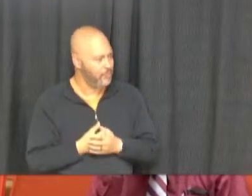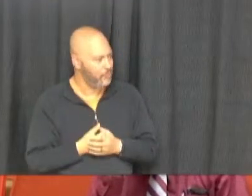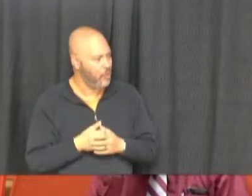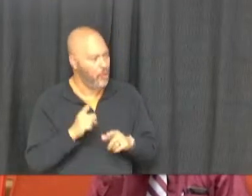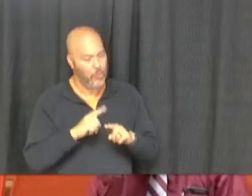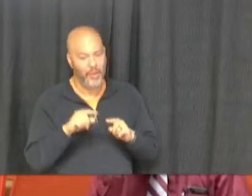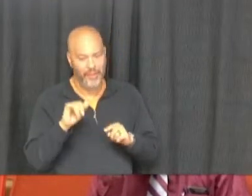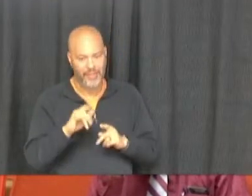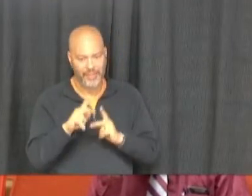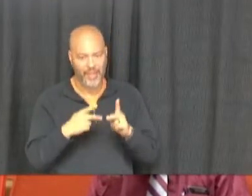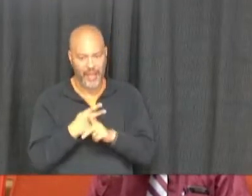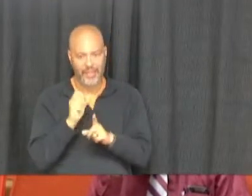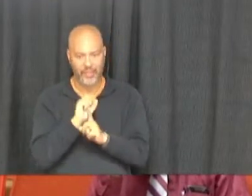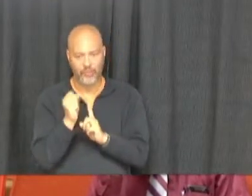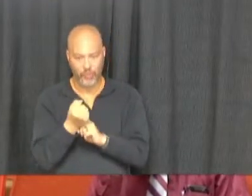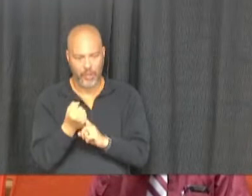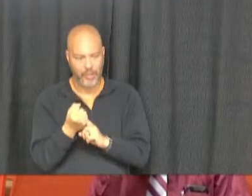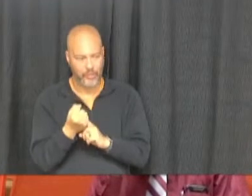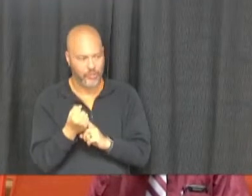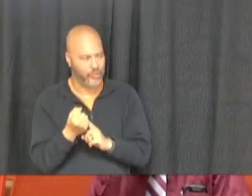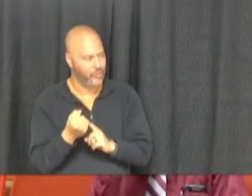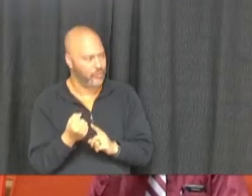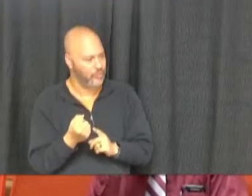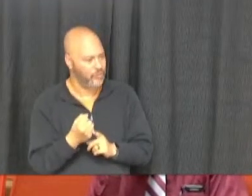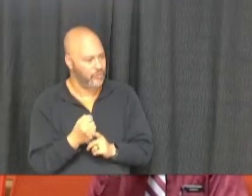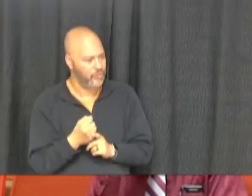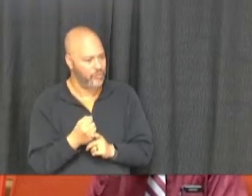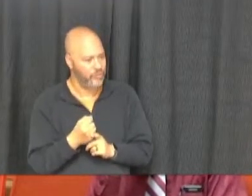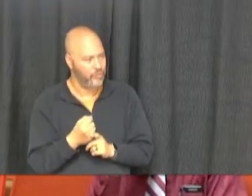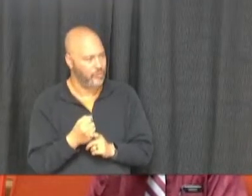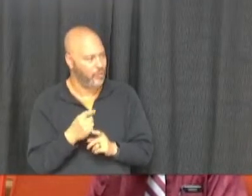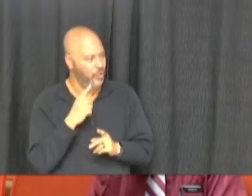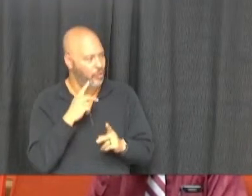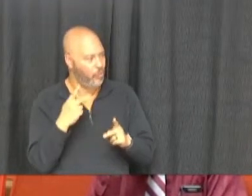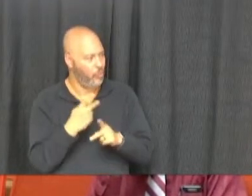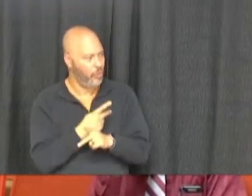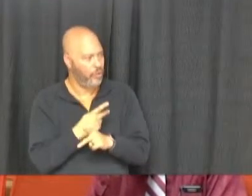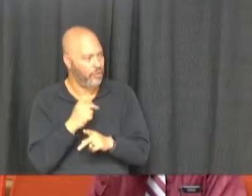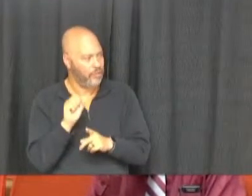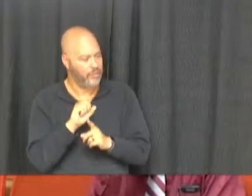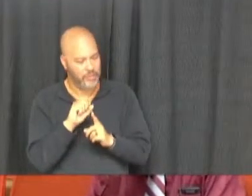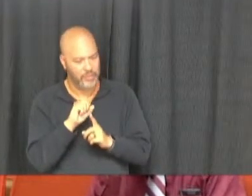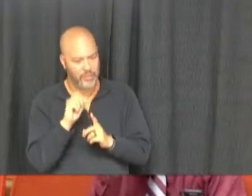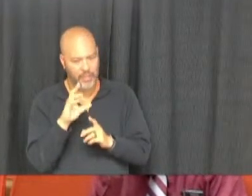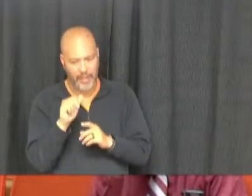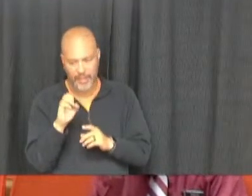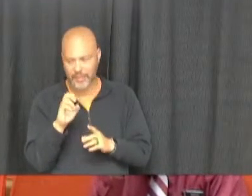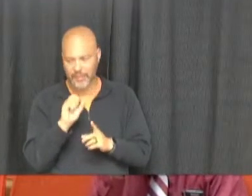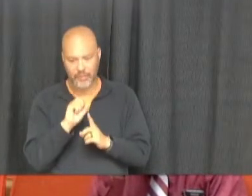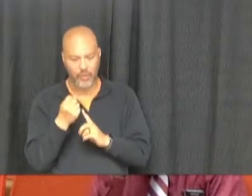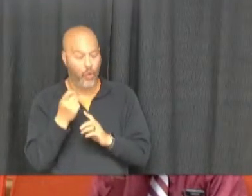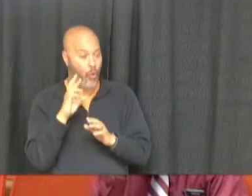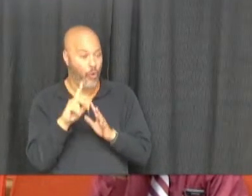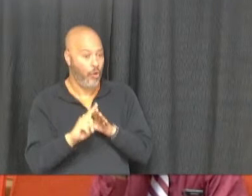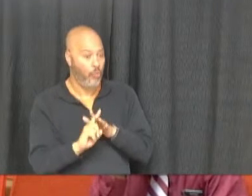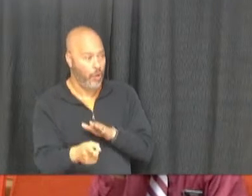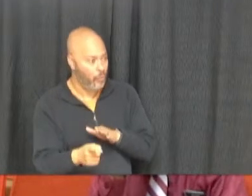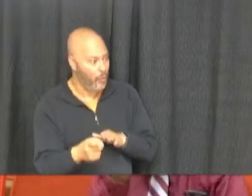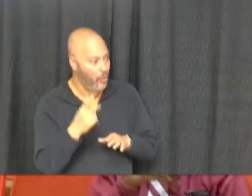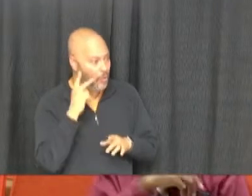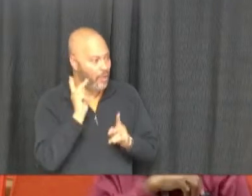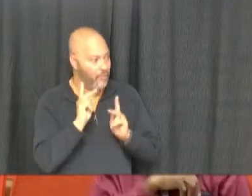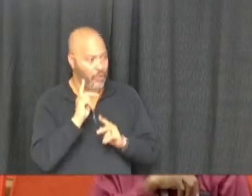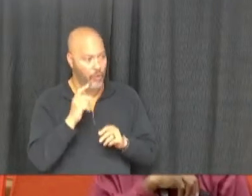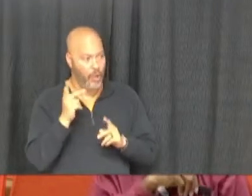But these are the types of cases, and from the worst case scenario to a runaway. If we have a